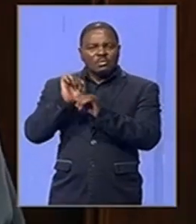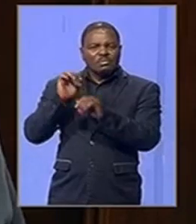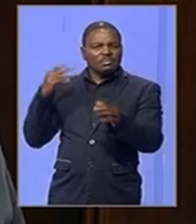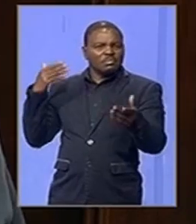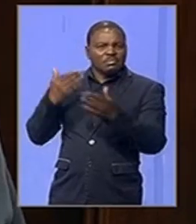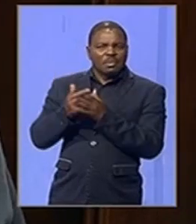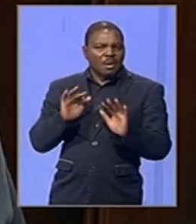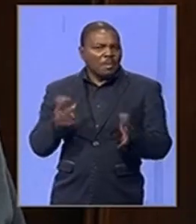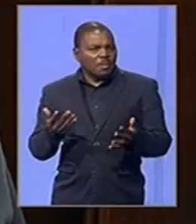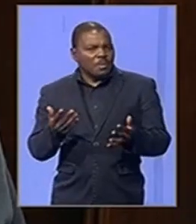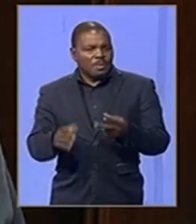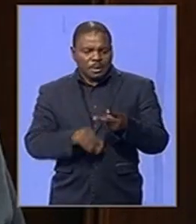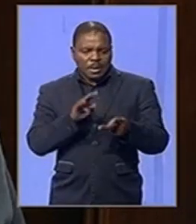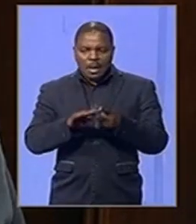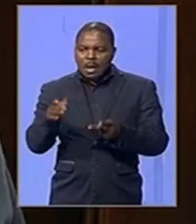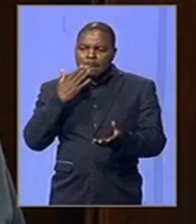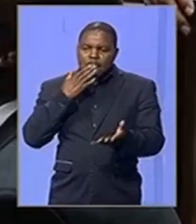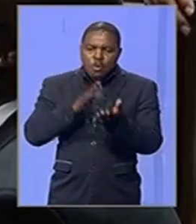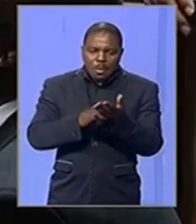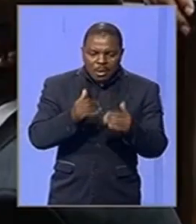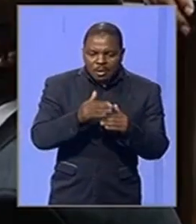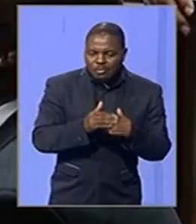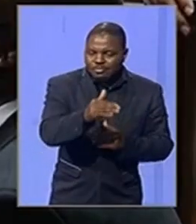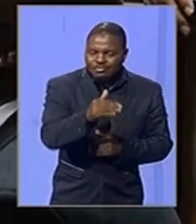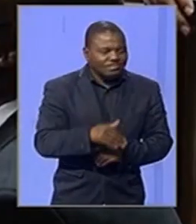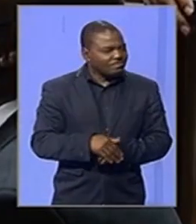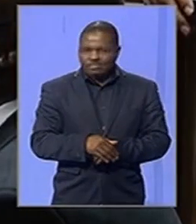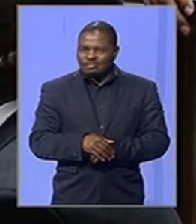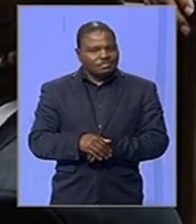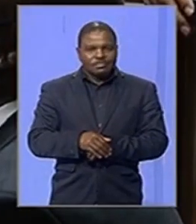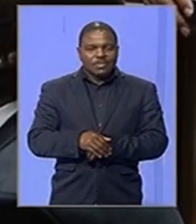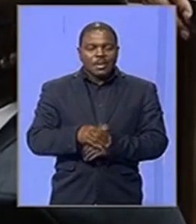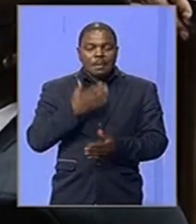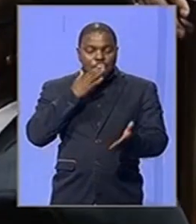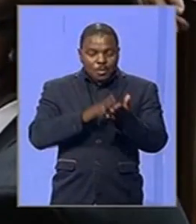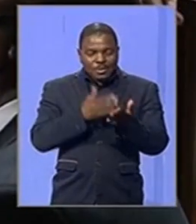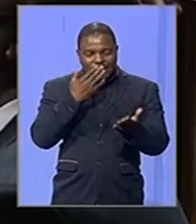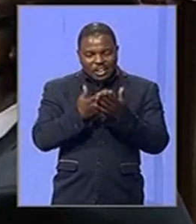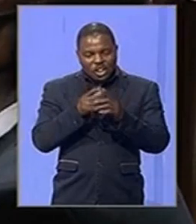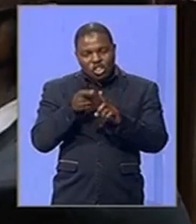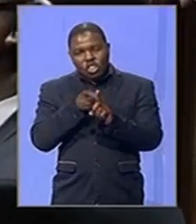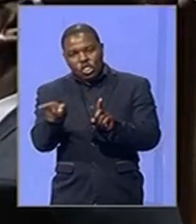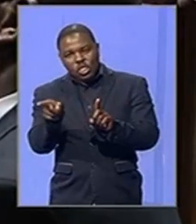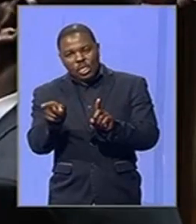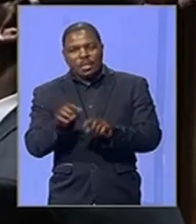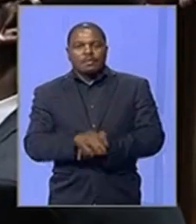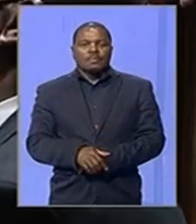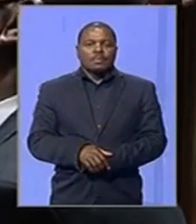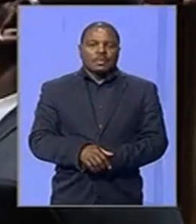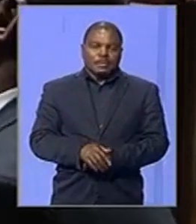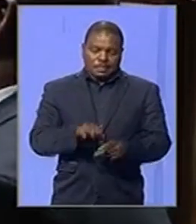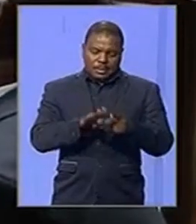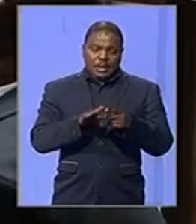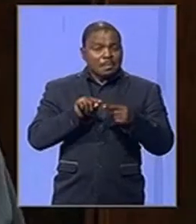not on promises made, because promises made are easily broken, and on the facts